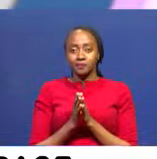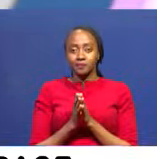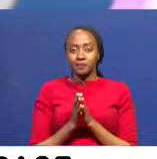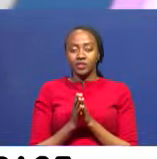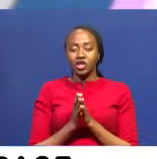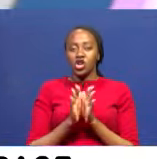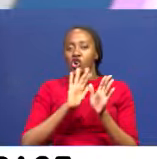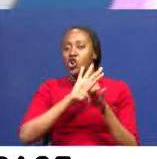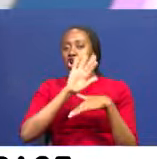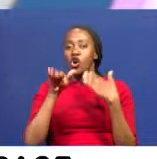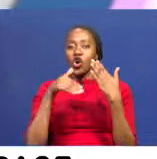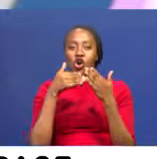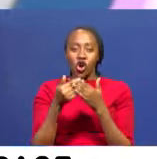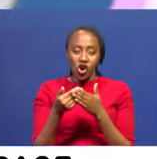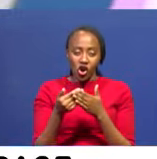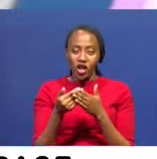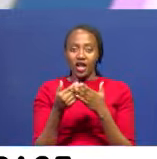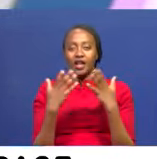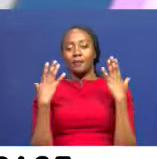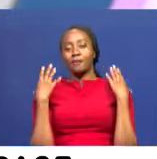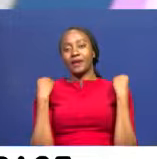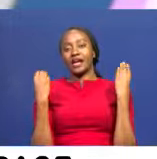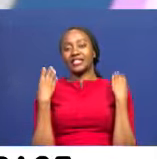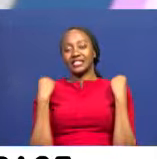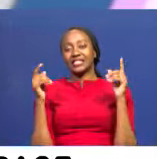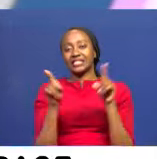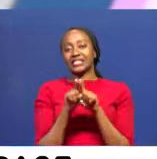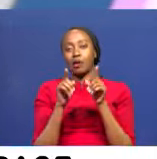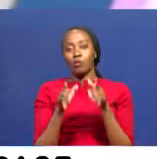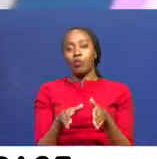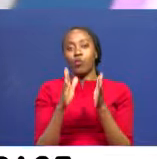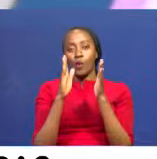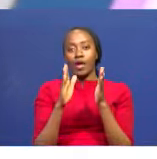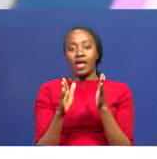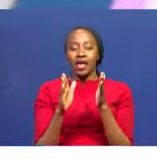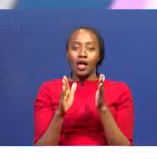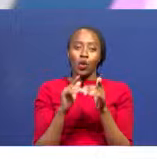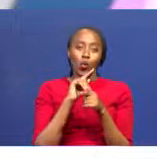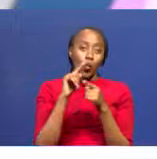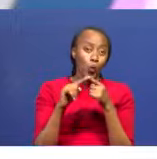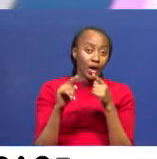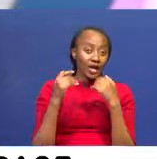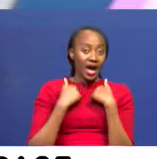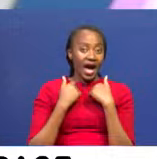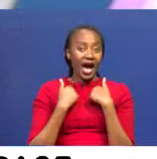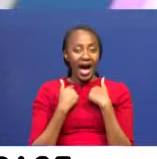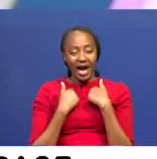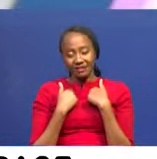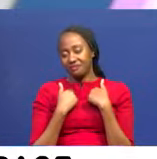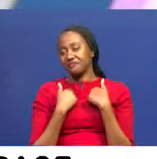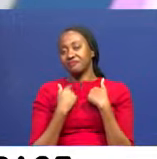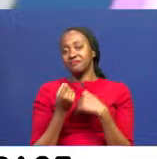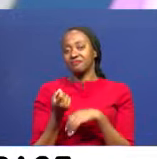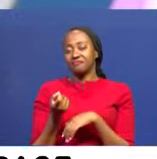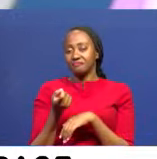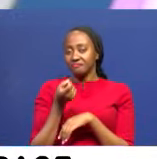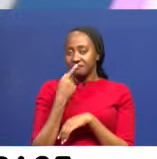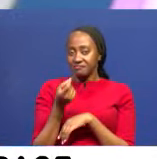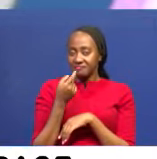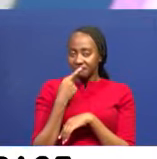all cadres practice the same way when it comes to the pharmaceutical environment. So in